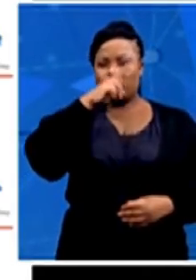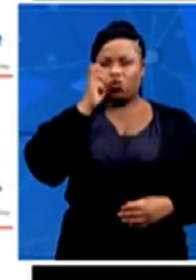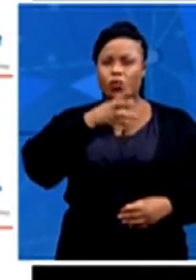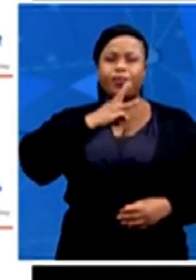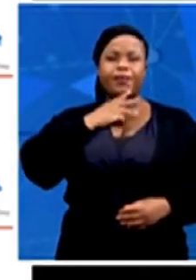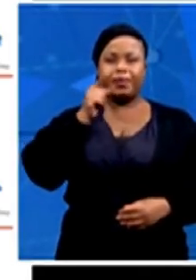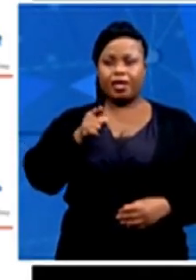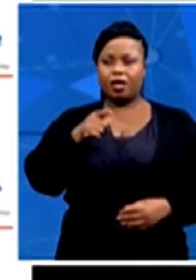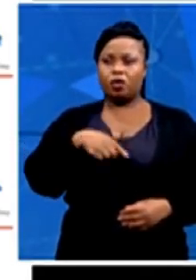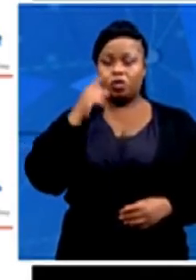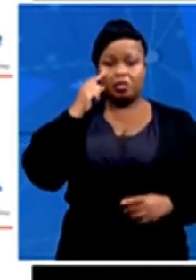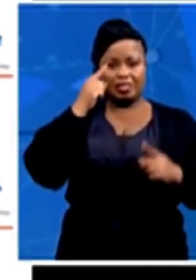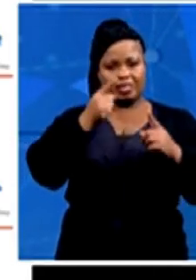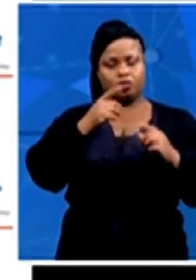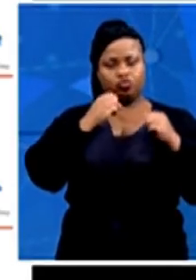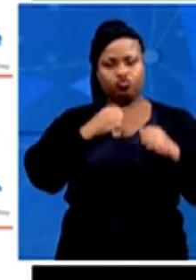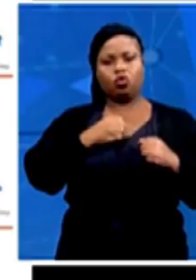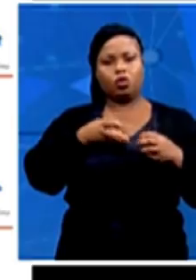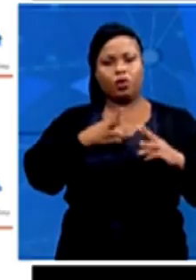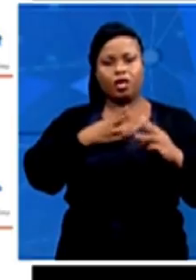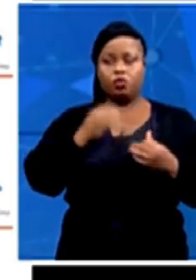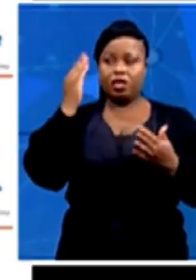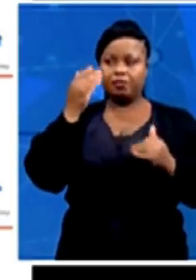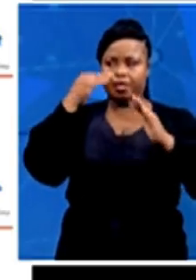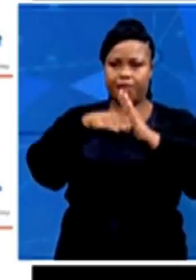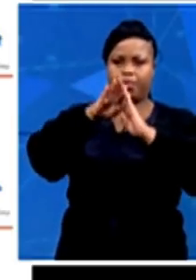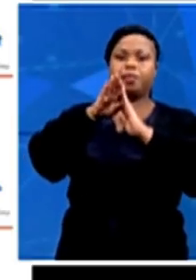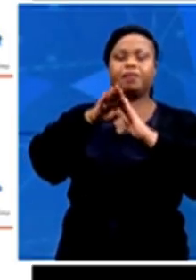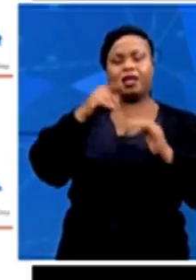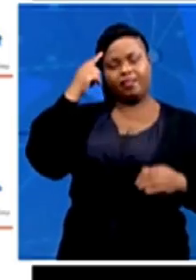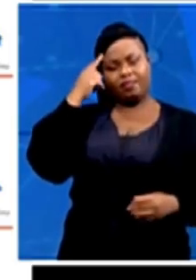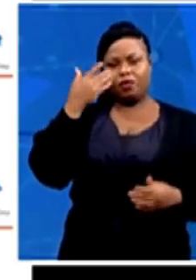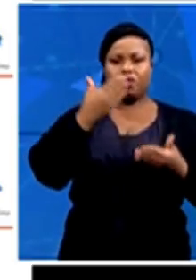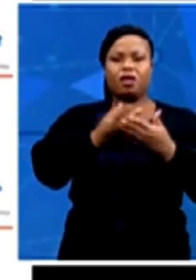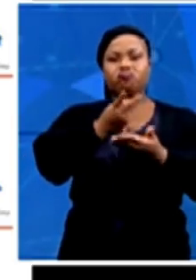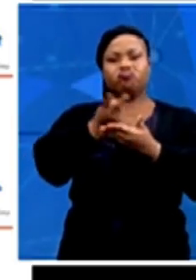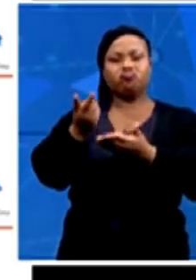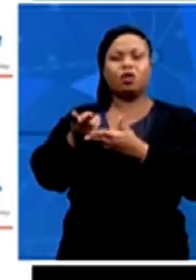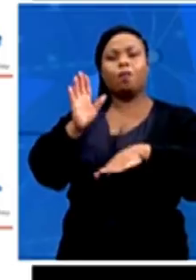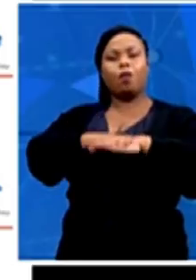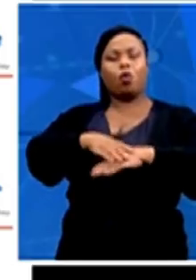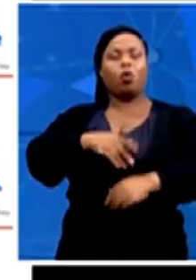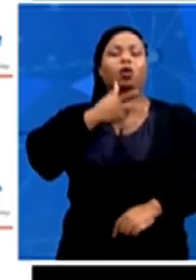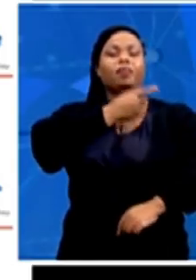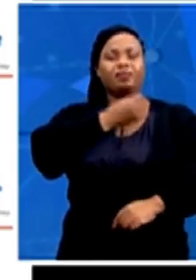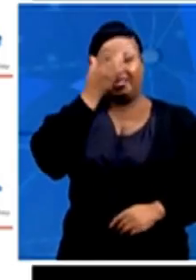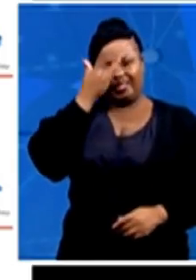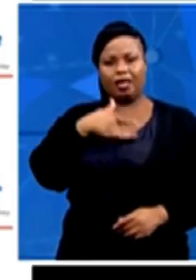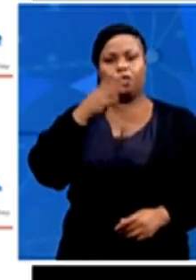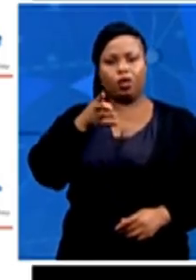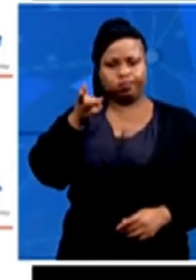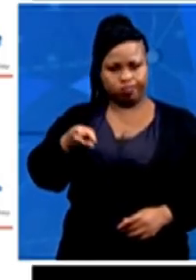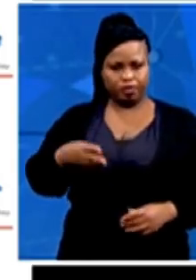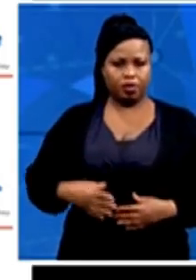this peak, we would have peaked our admissions already. If the light blue is we have complete disregard for